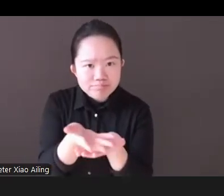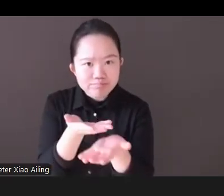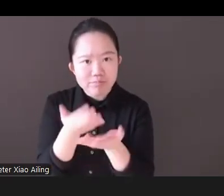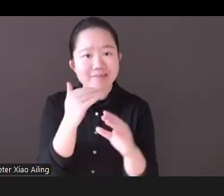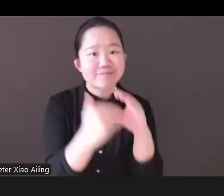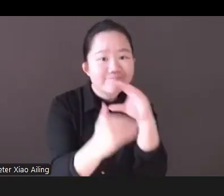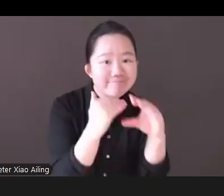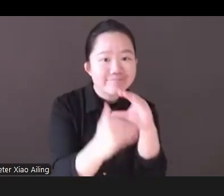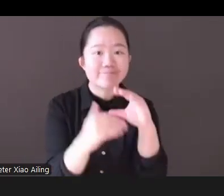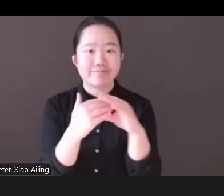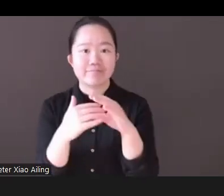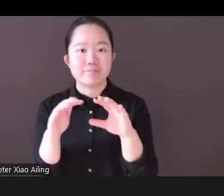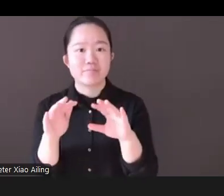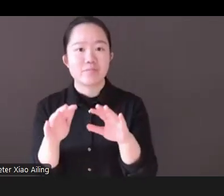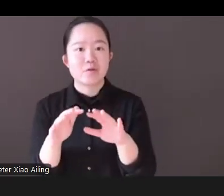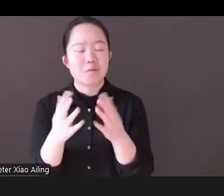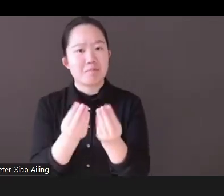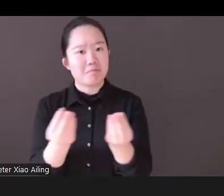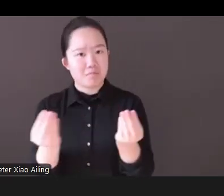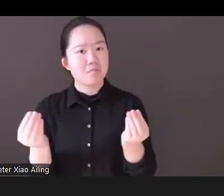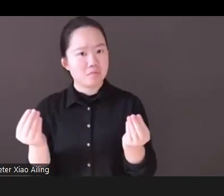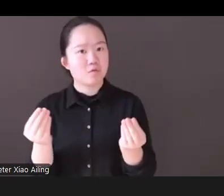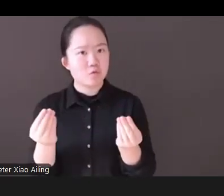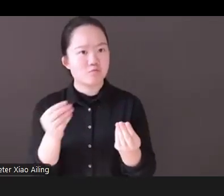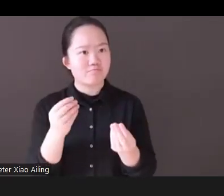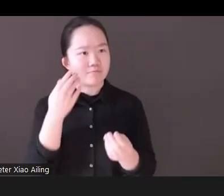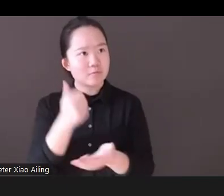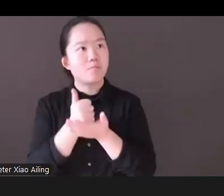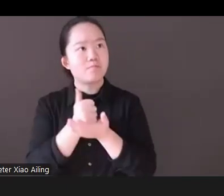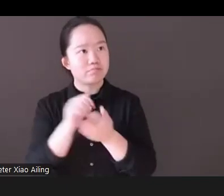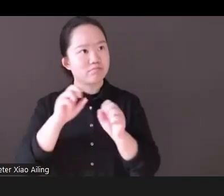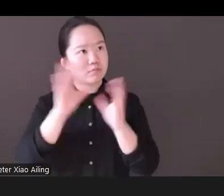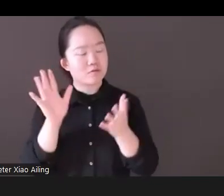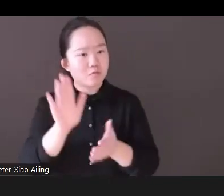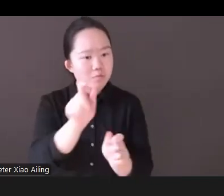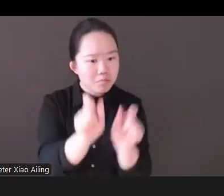right. Yeah. Okay. Thank you very much. And let's go to.